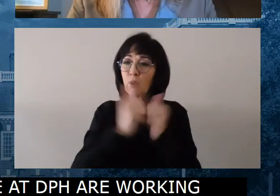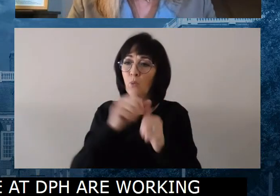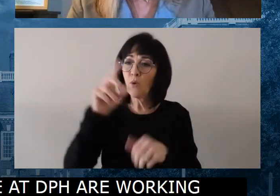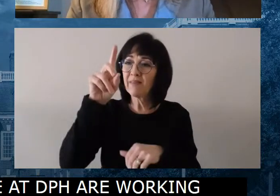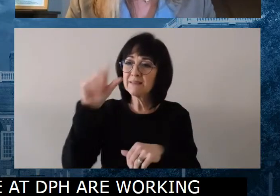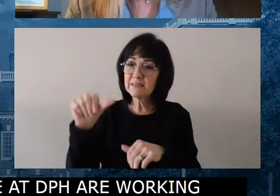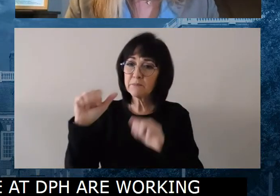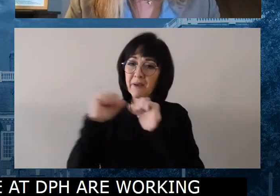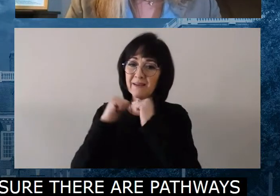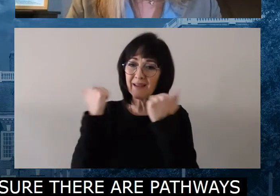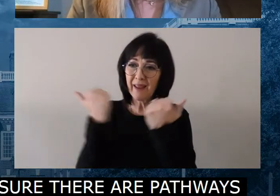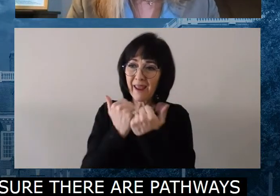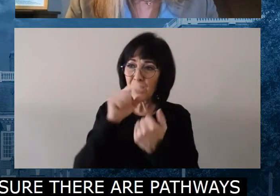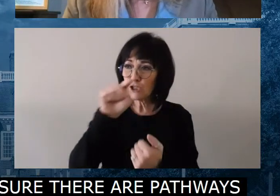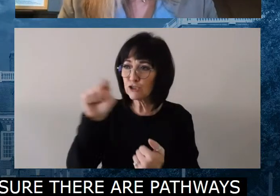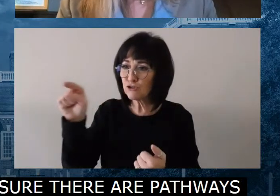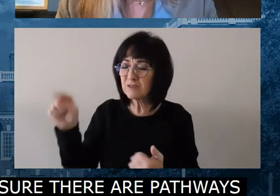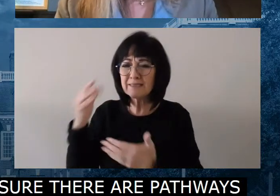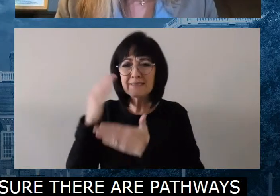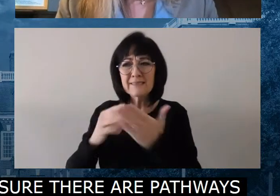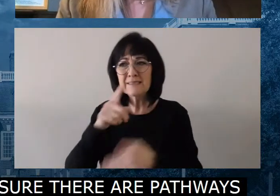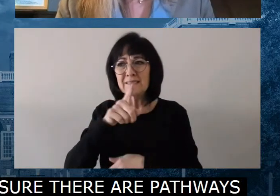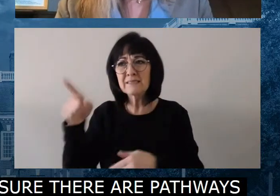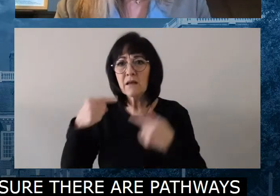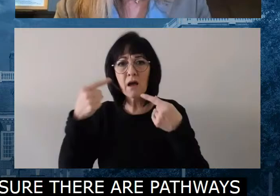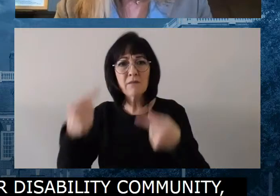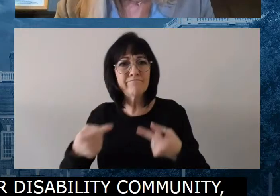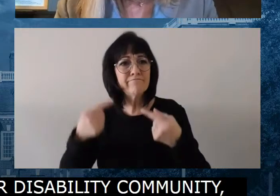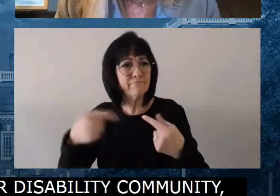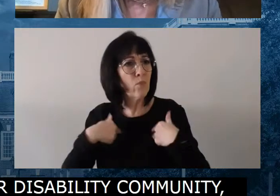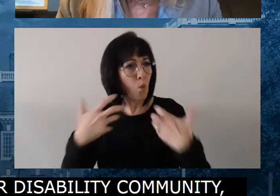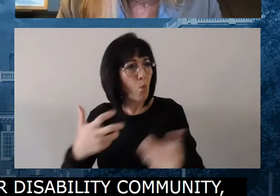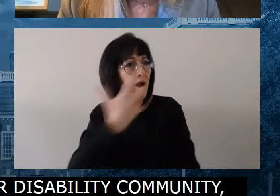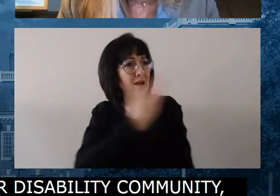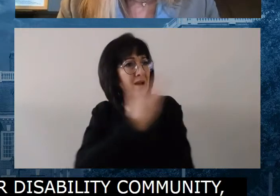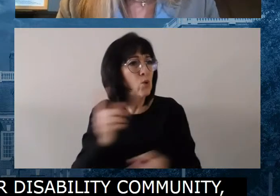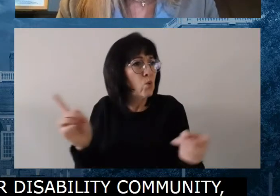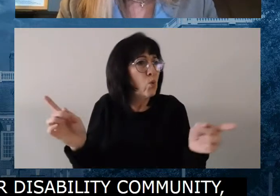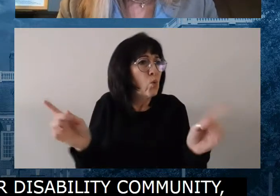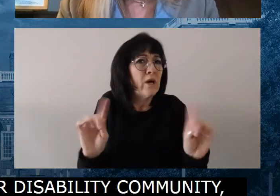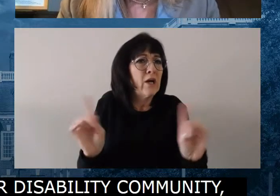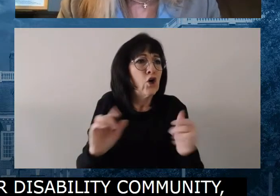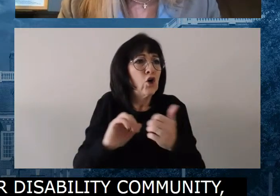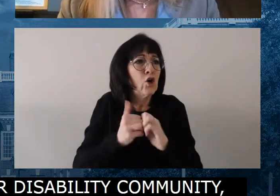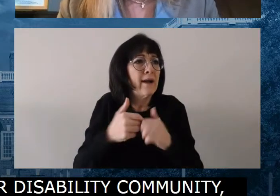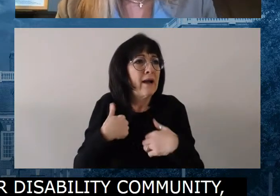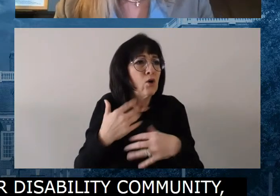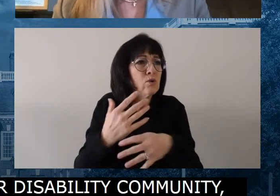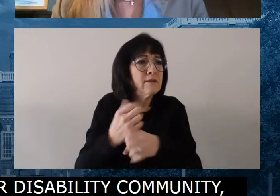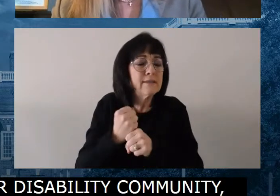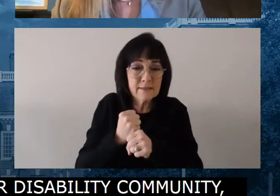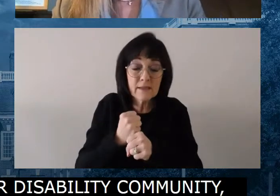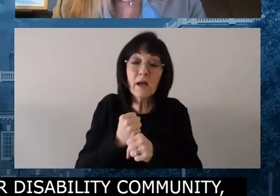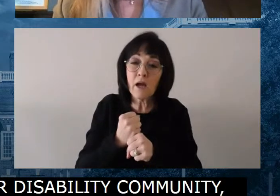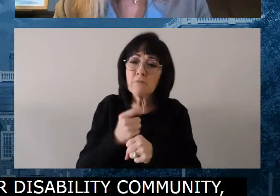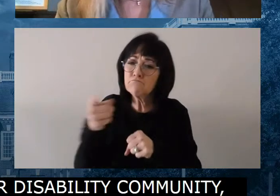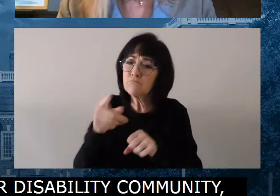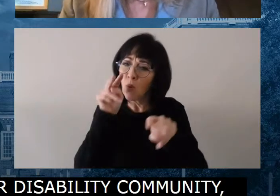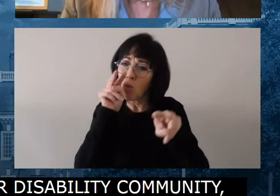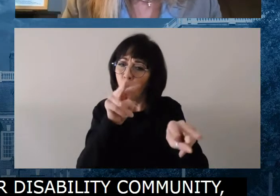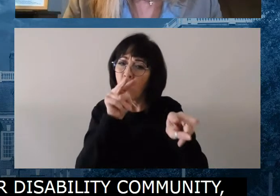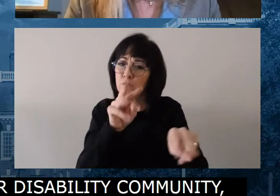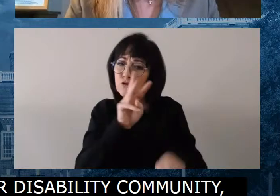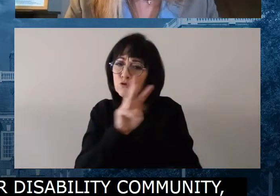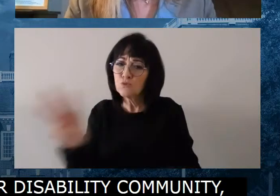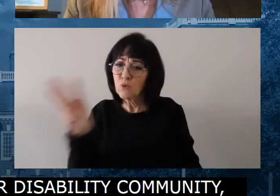those who are struggling to find a vaccine. So keep an eye on our website. We now have some new information up today